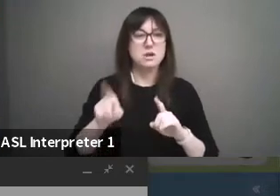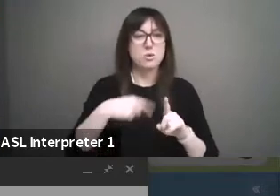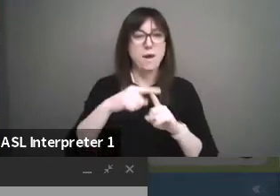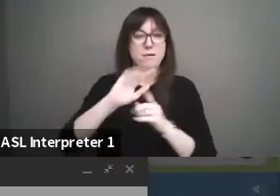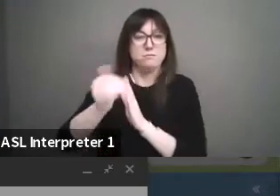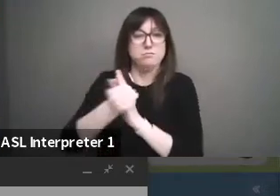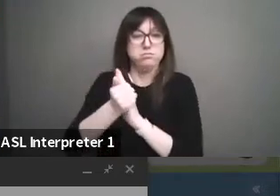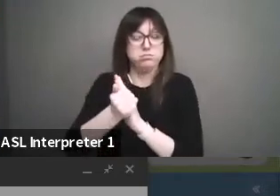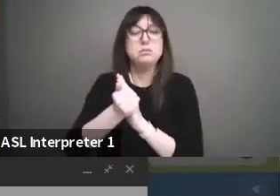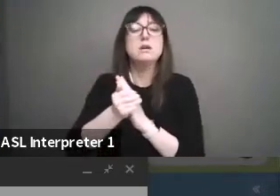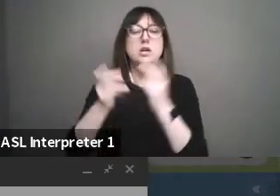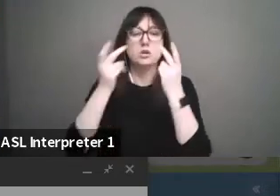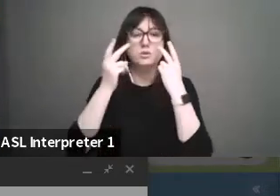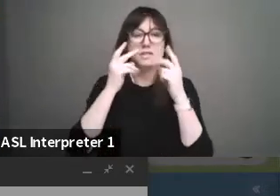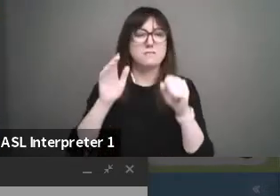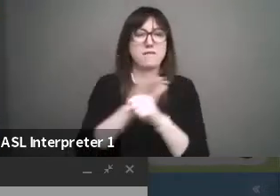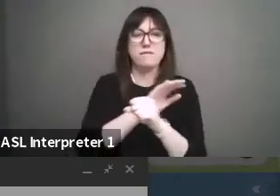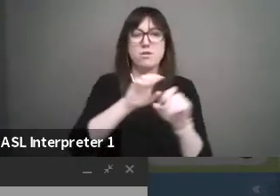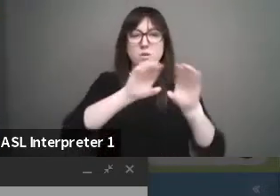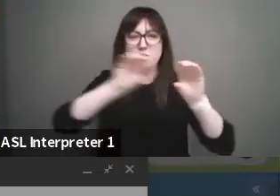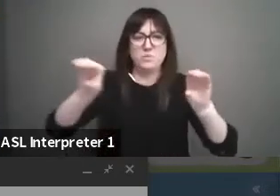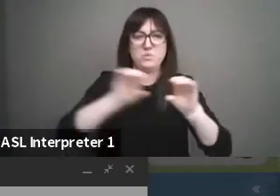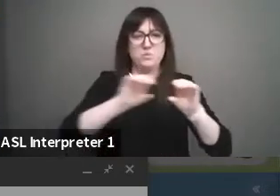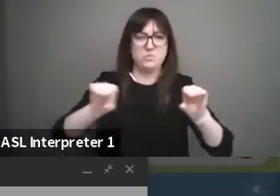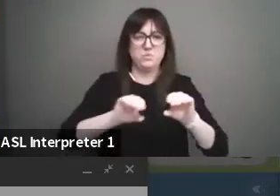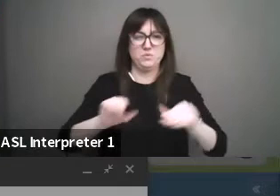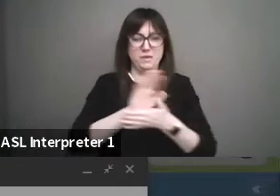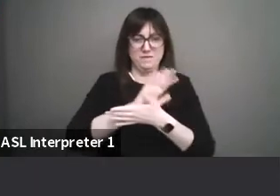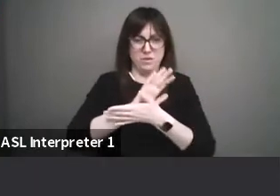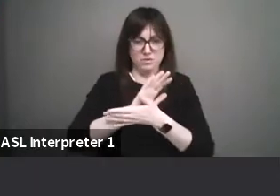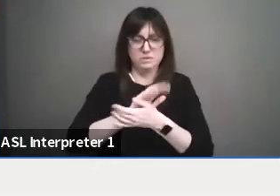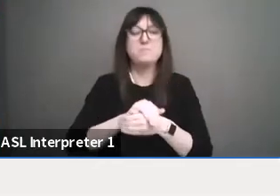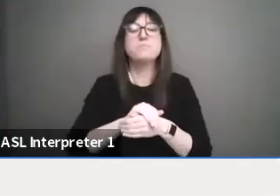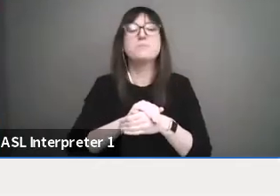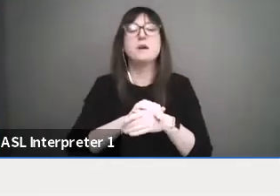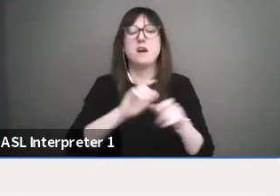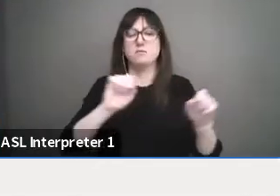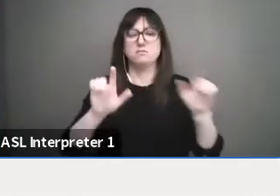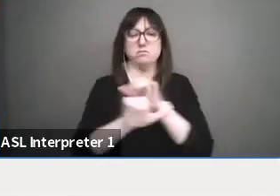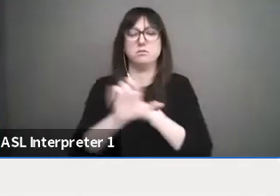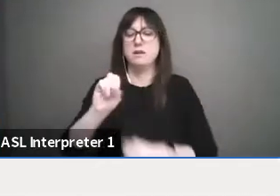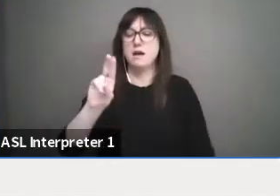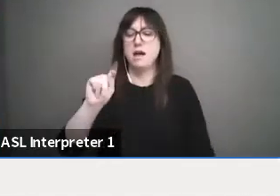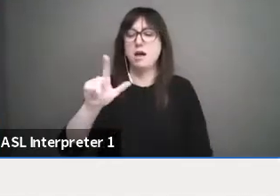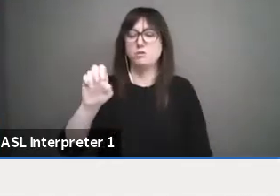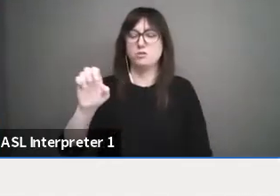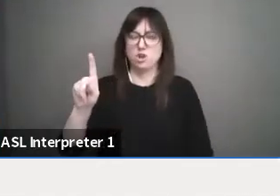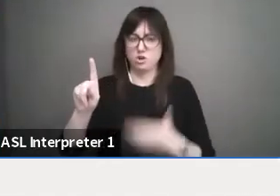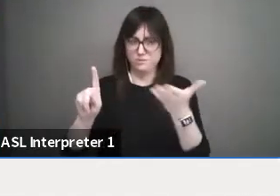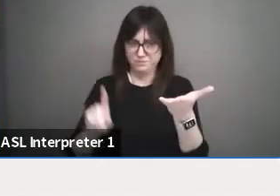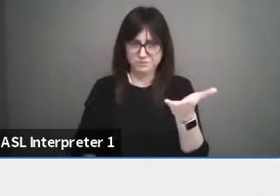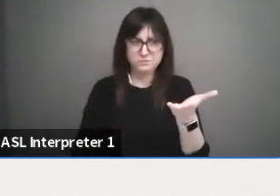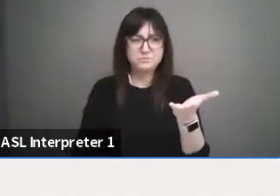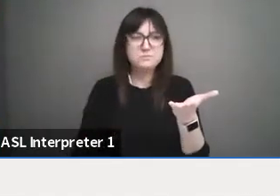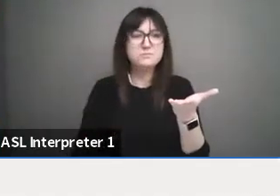when I'm recording. While this is loading up, let's go to Outlook. In Outlook,